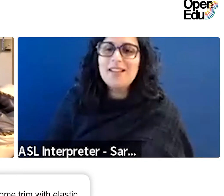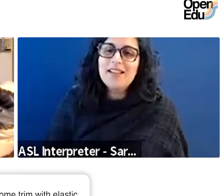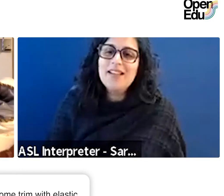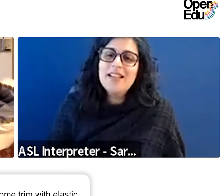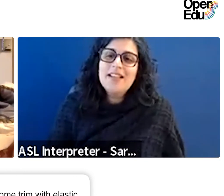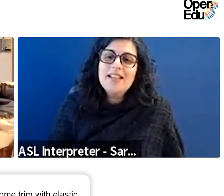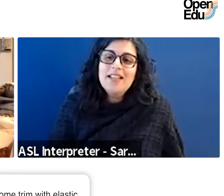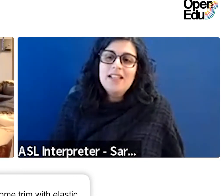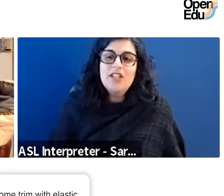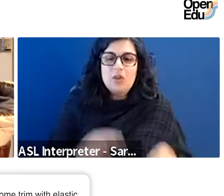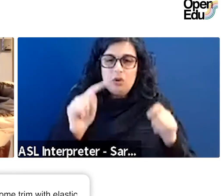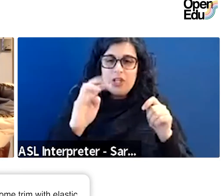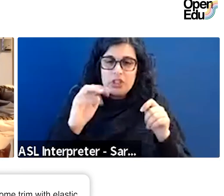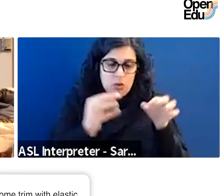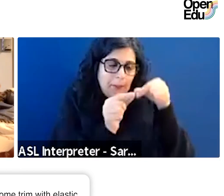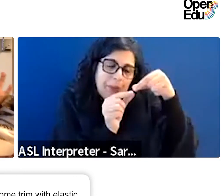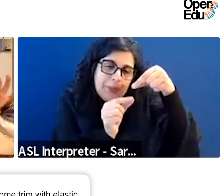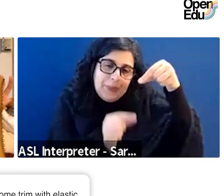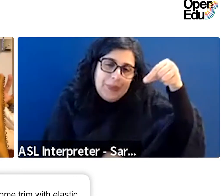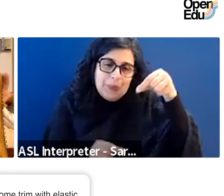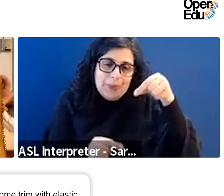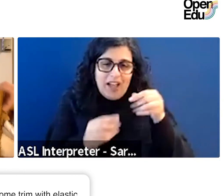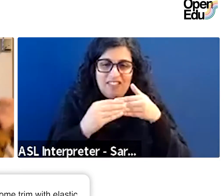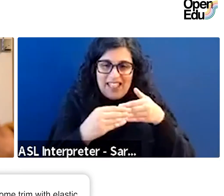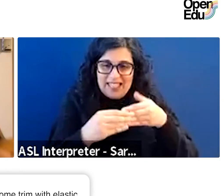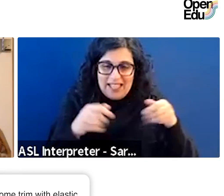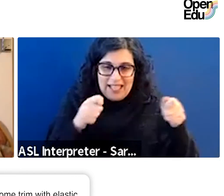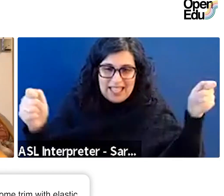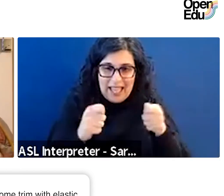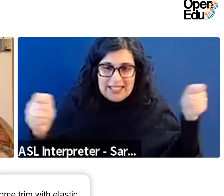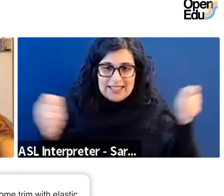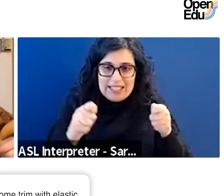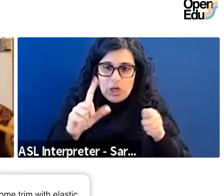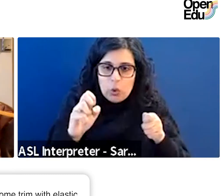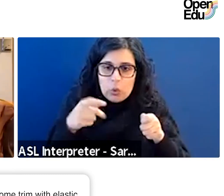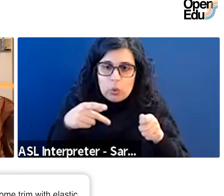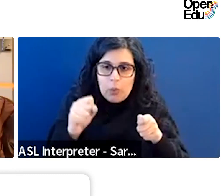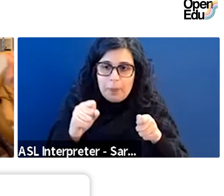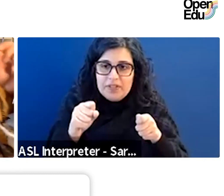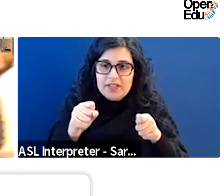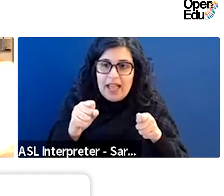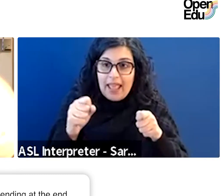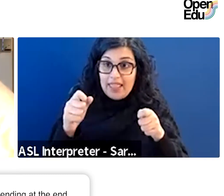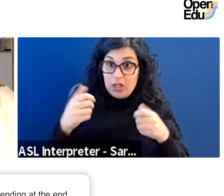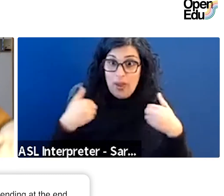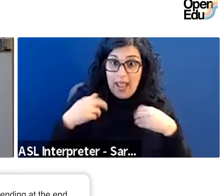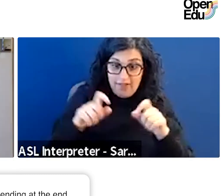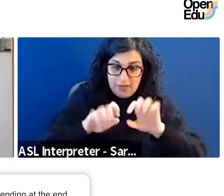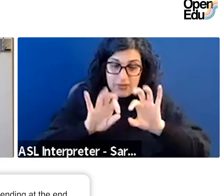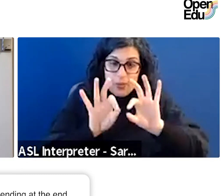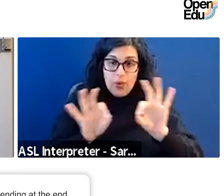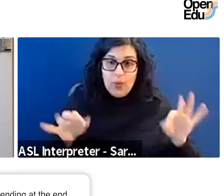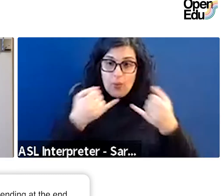So it has a trim of elastic loops, and then it has these ropes with